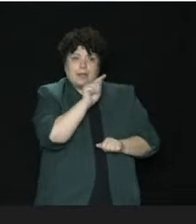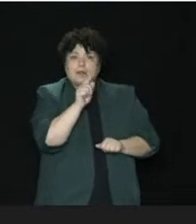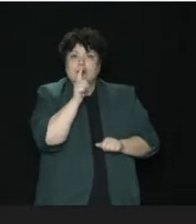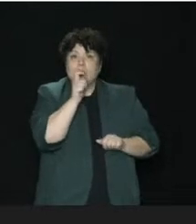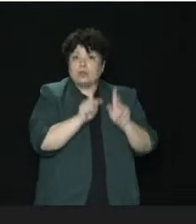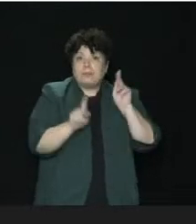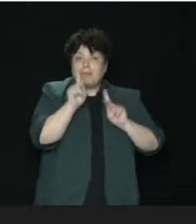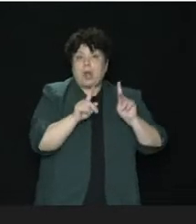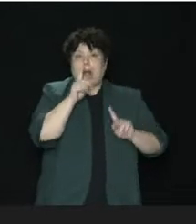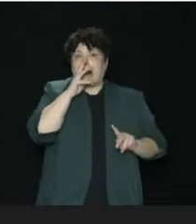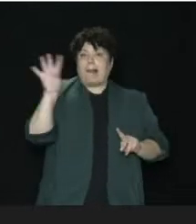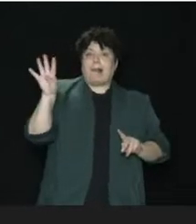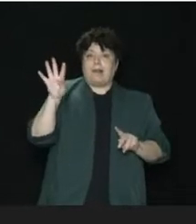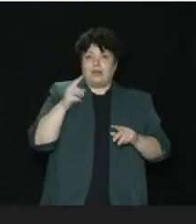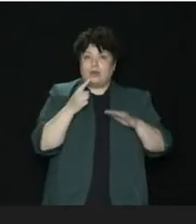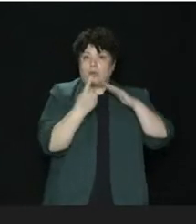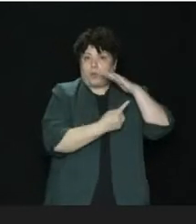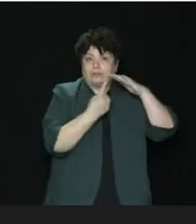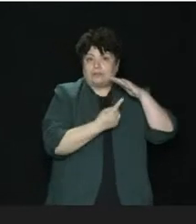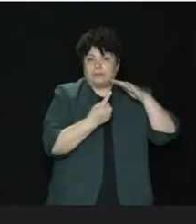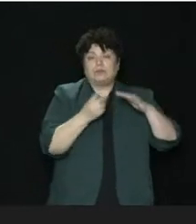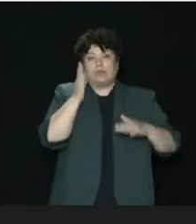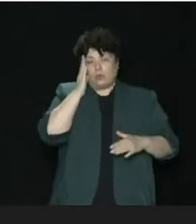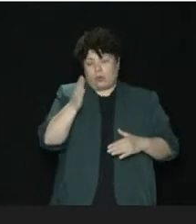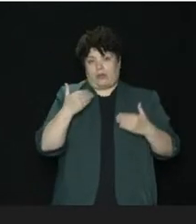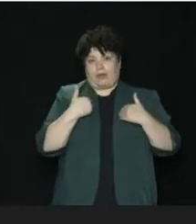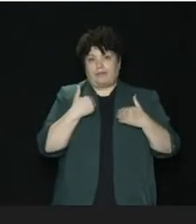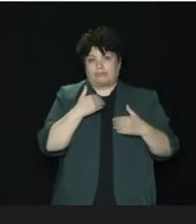the quarantine orders, and there will be consequences.